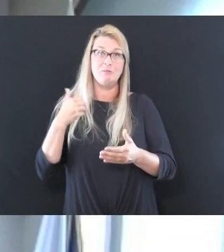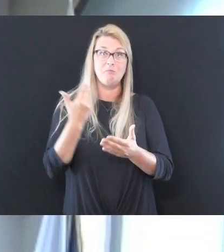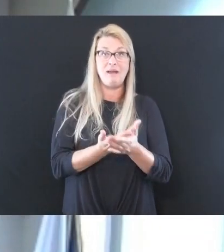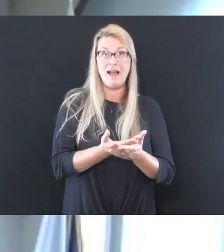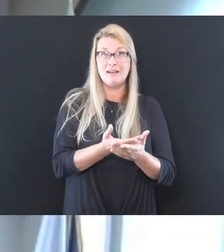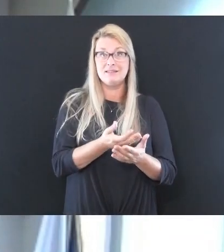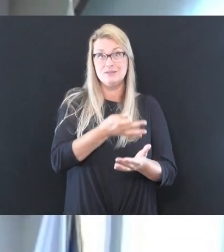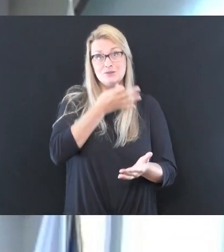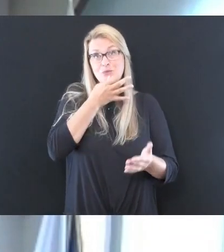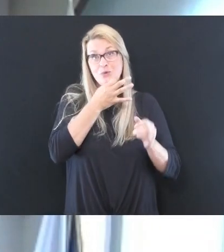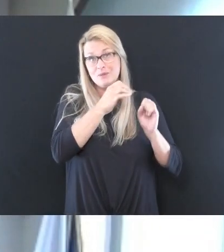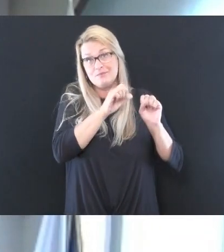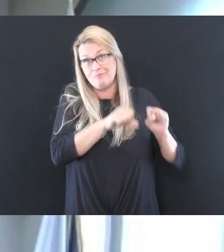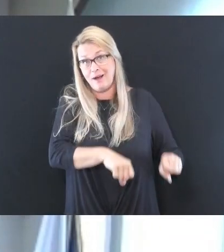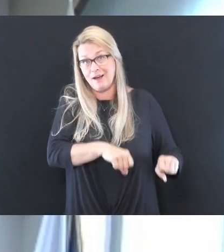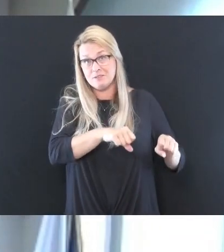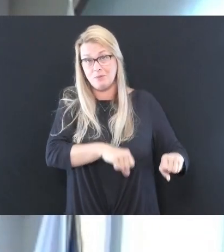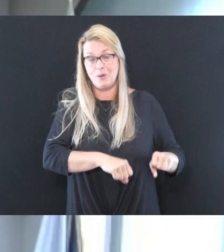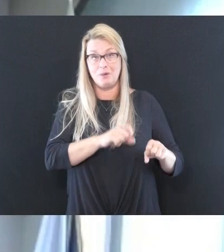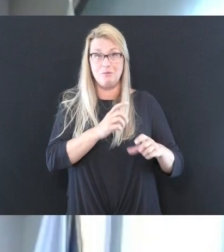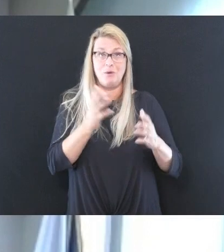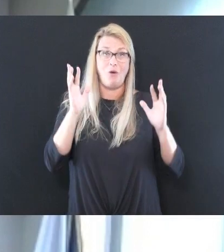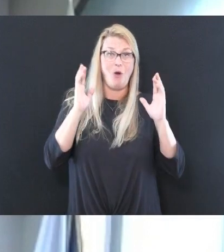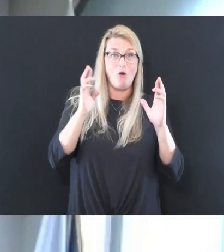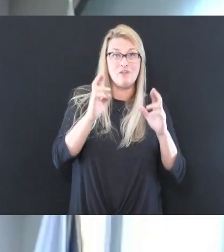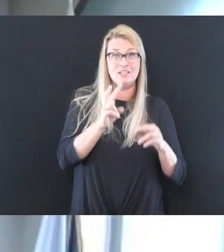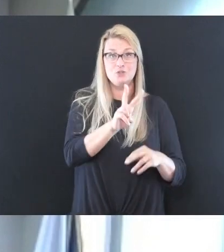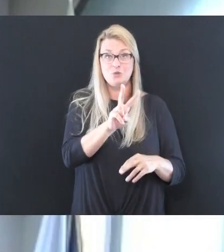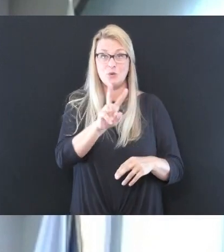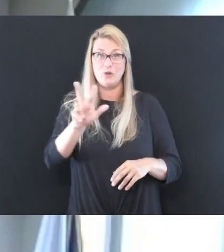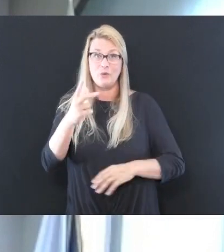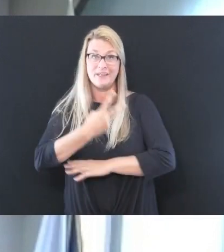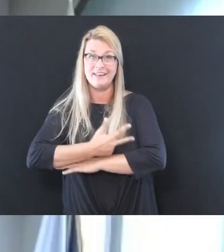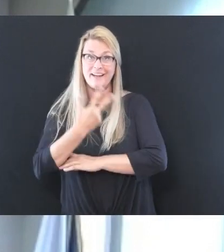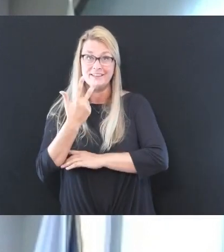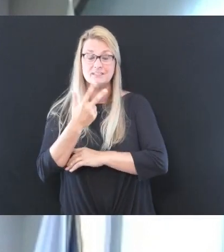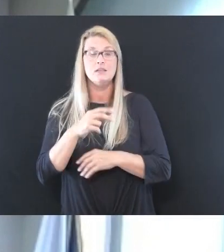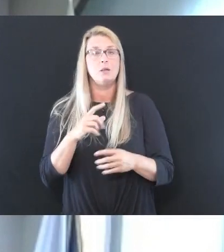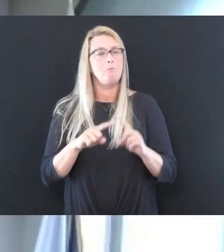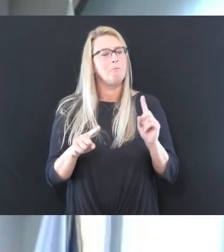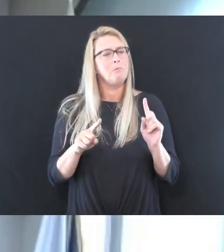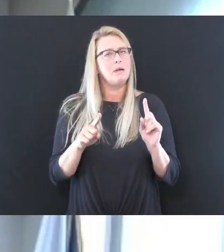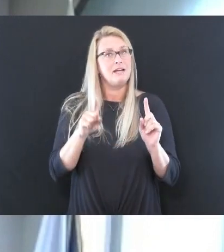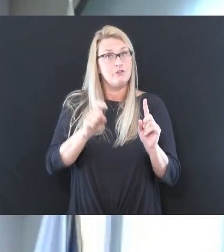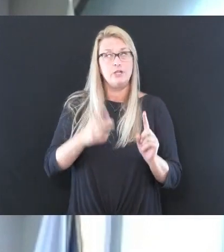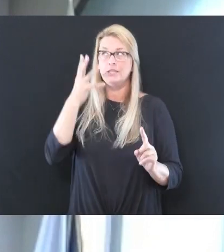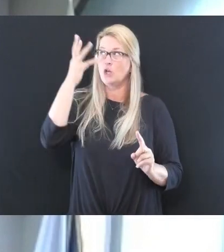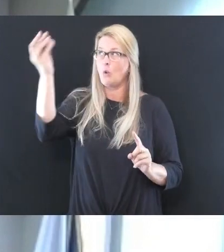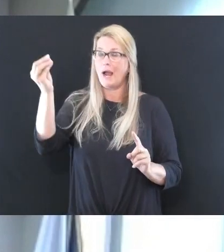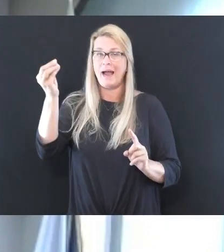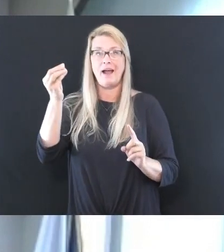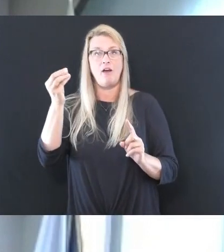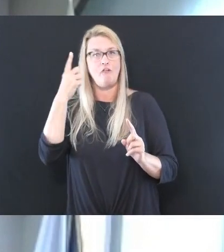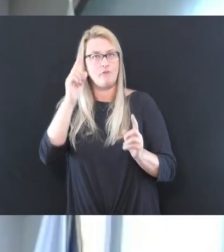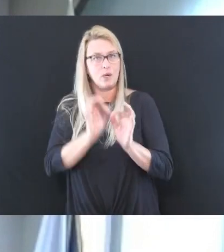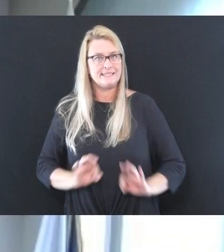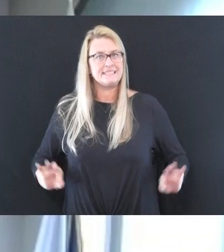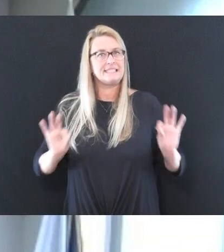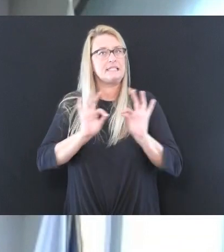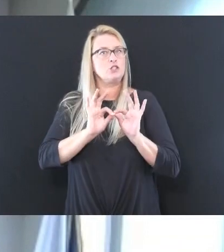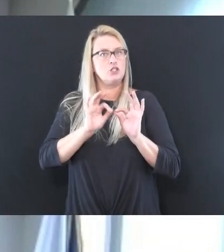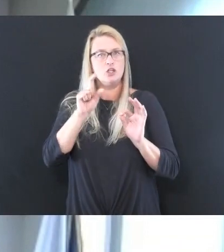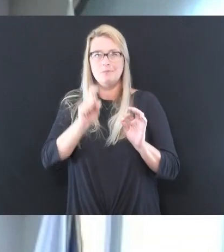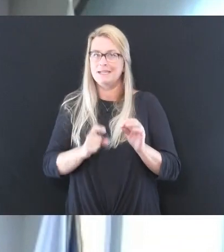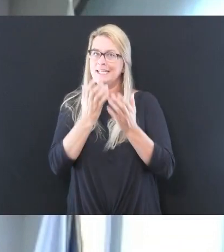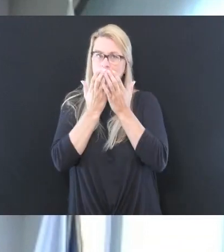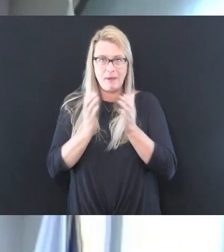possible. So, hopefully within 2 to 3 days, if possible. But if you do need to go out for something essential, then you definitely need to wear